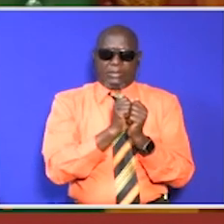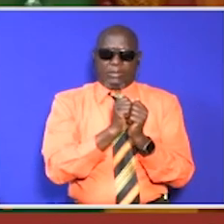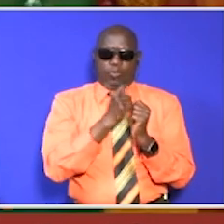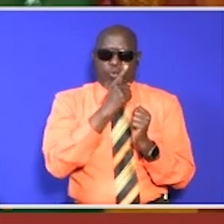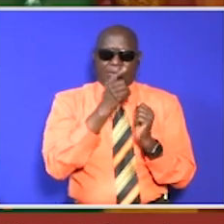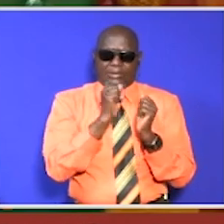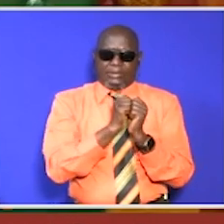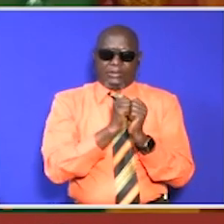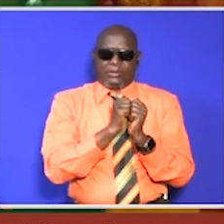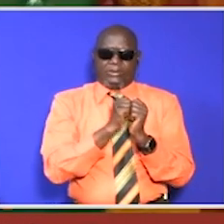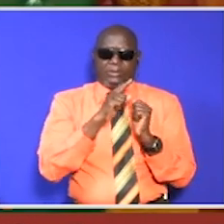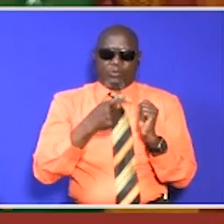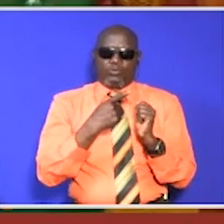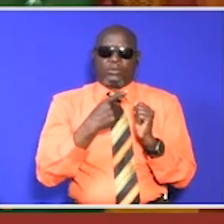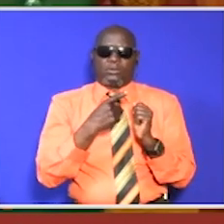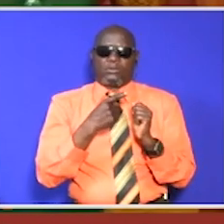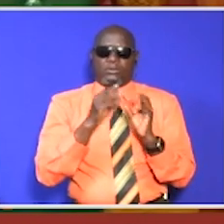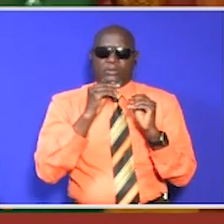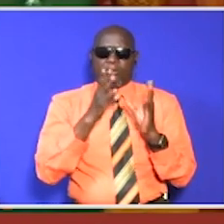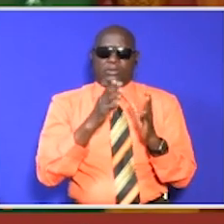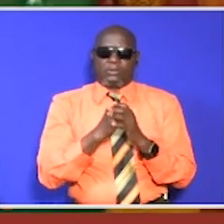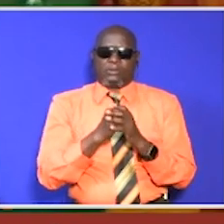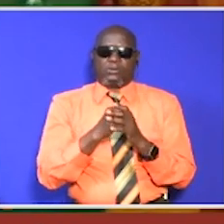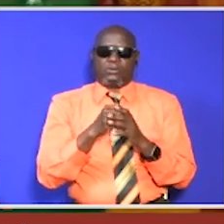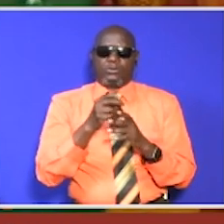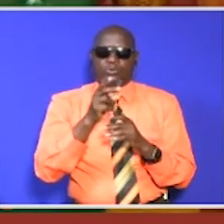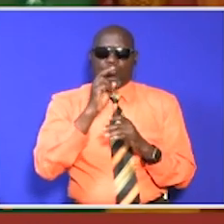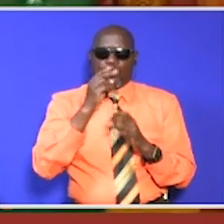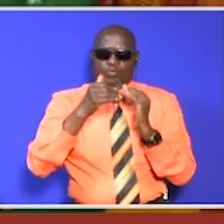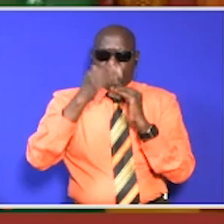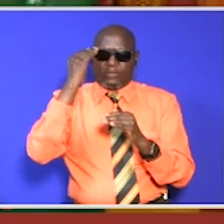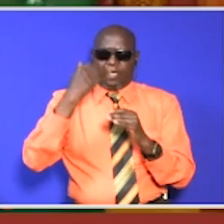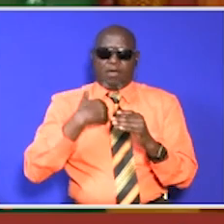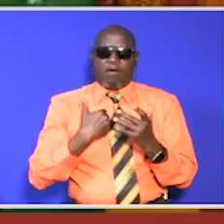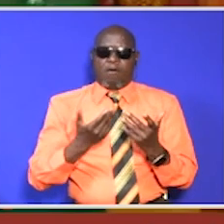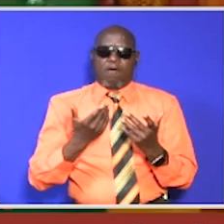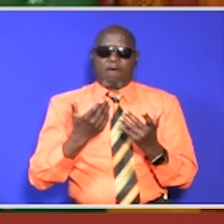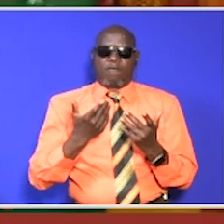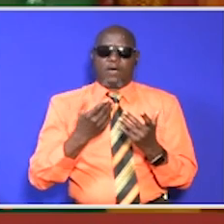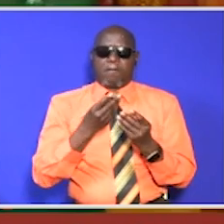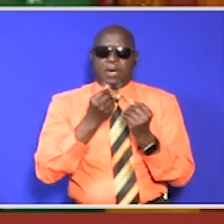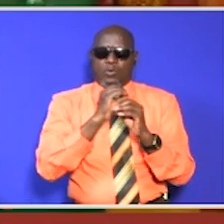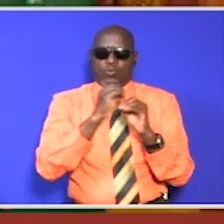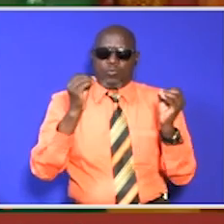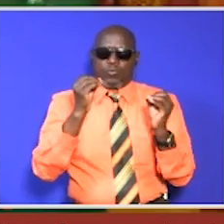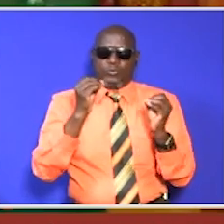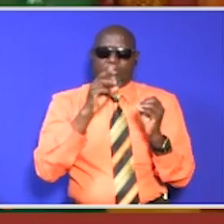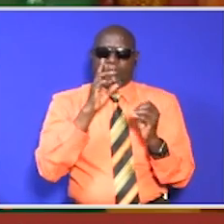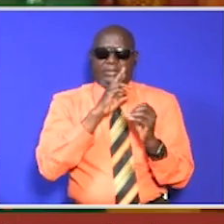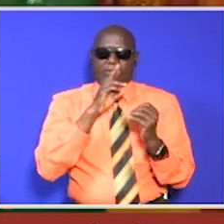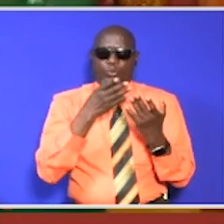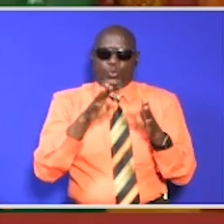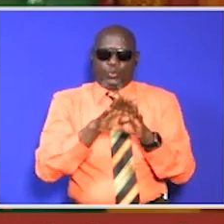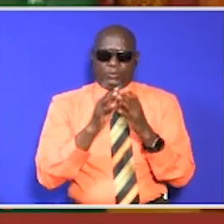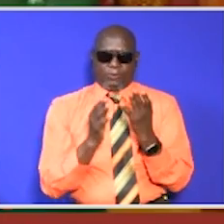23 out of 40 public universities were technically bankrupt and at risk of closure.